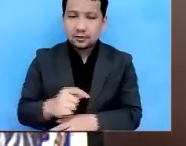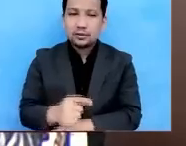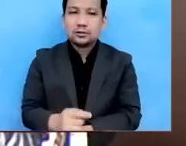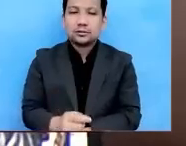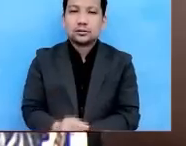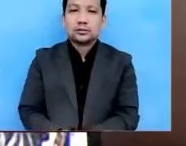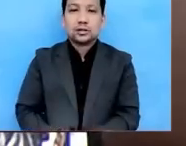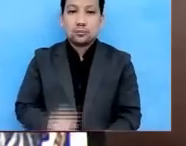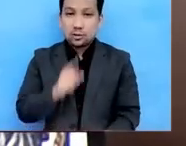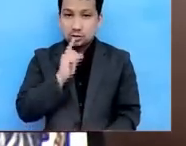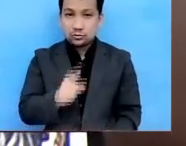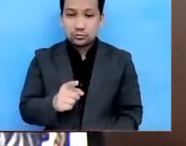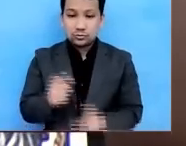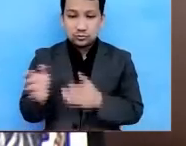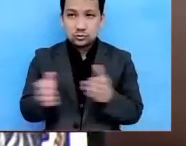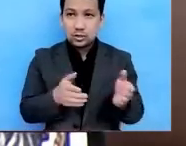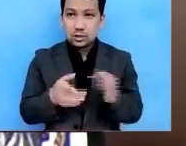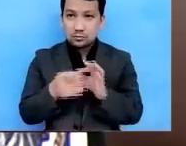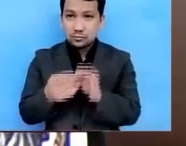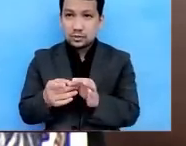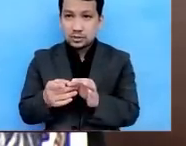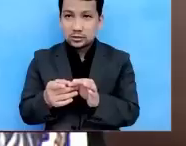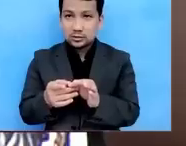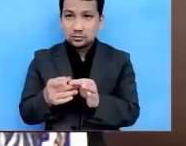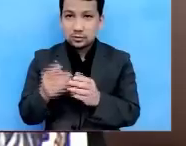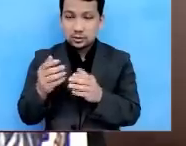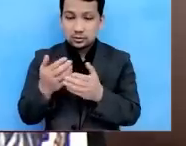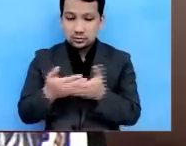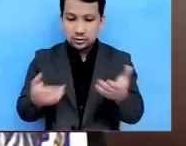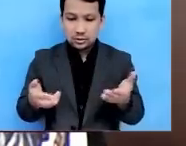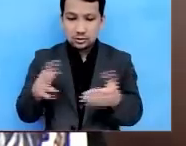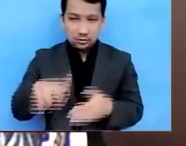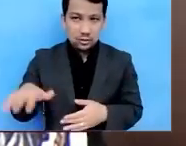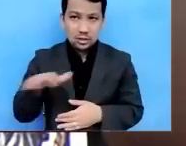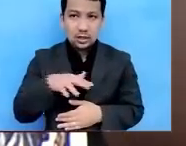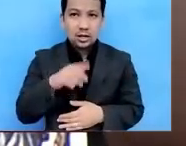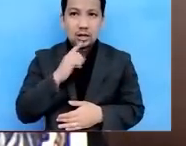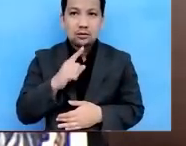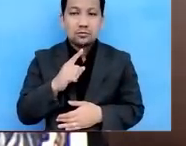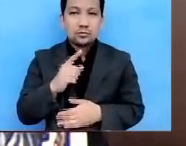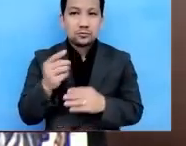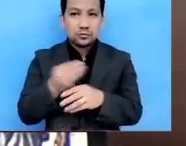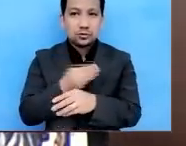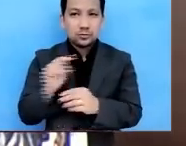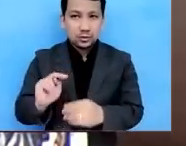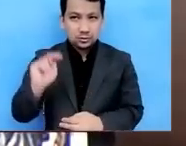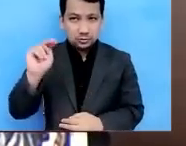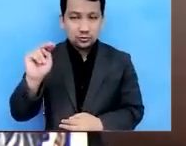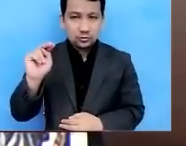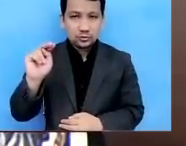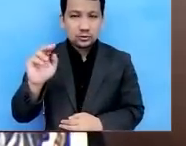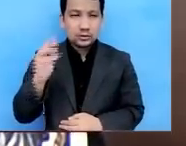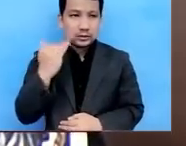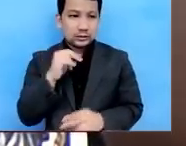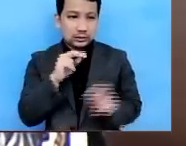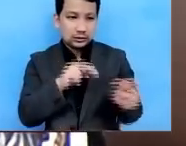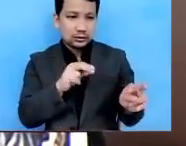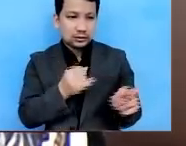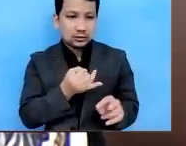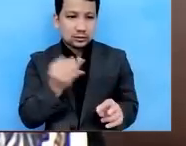really allocate some resources and our modernization program on the northern side. If you look at